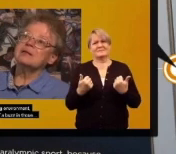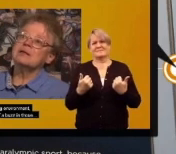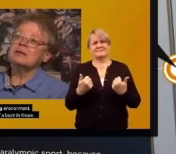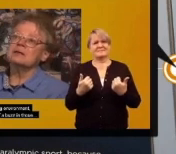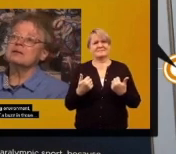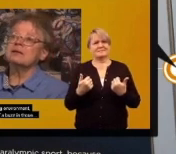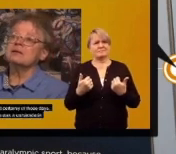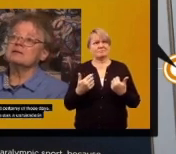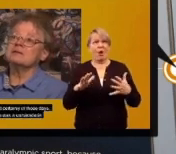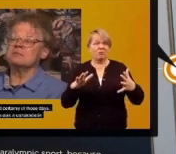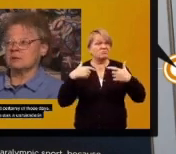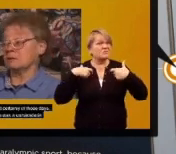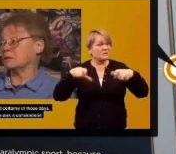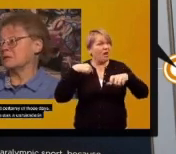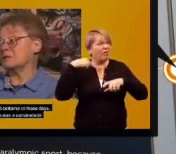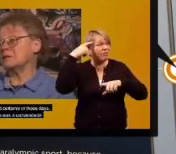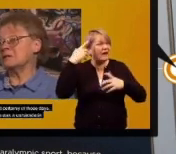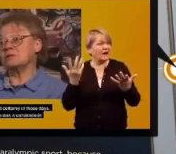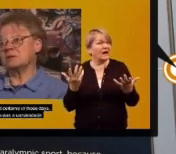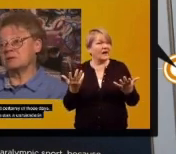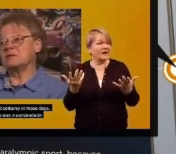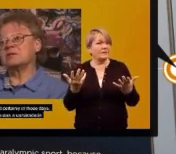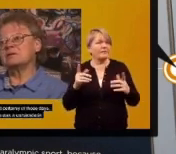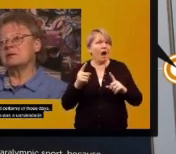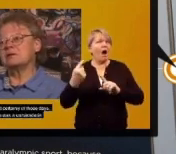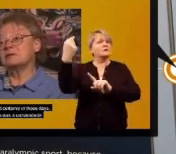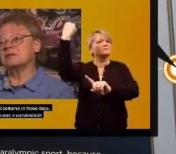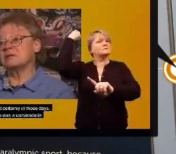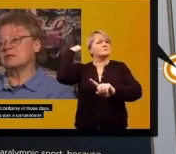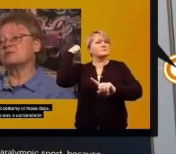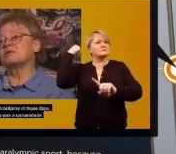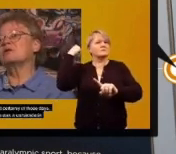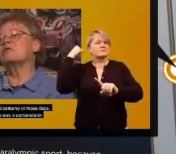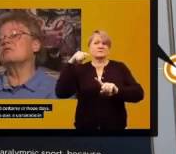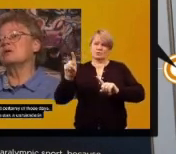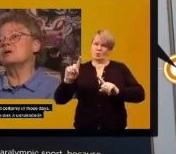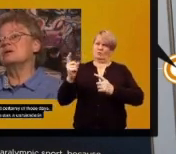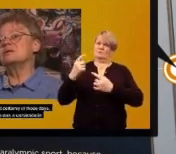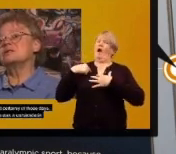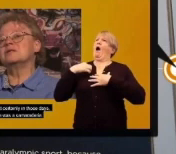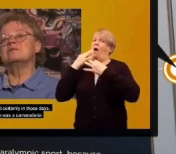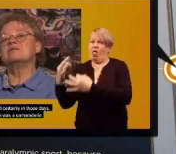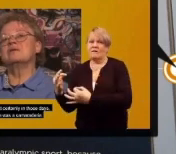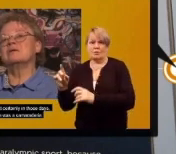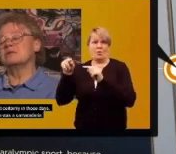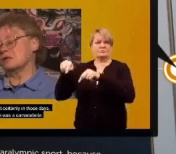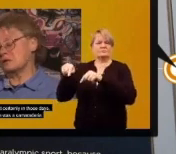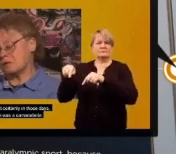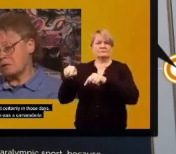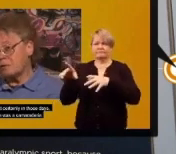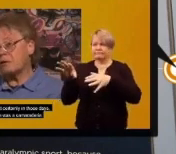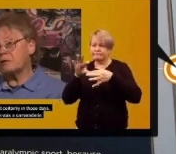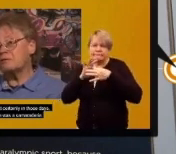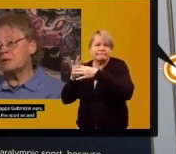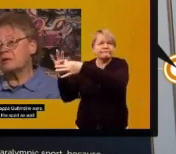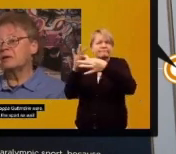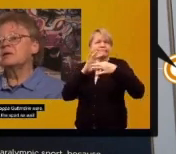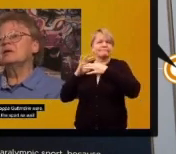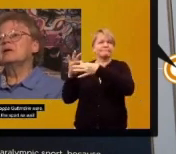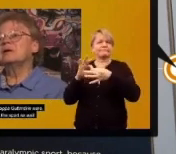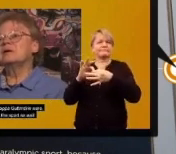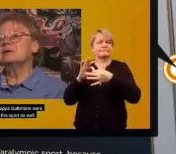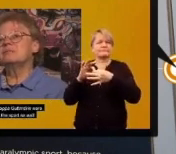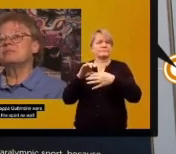buzz in those, well, I think there still is, but certainly in those days, that's what caught me. There was a